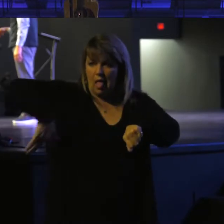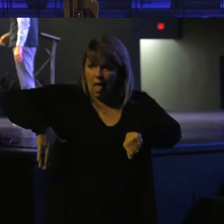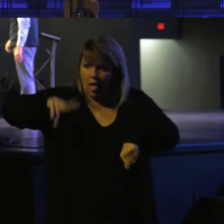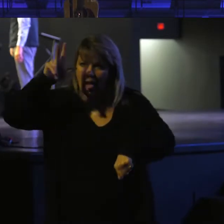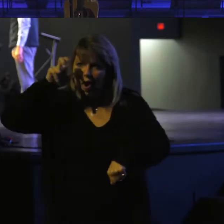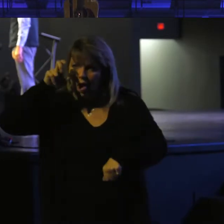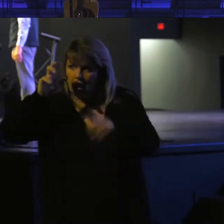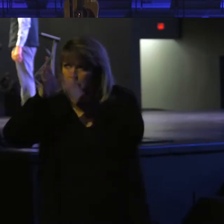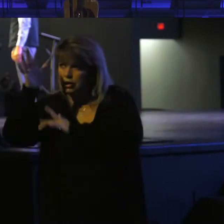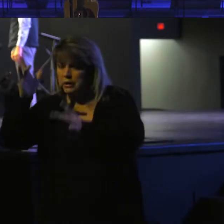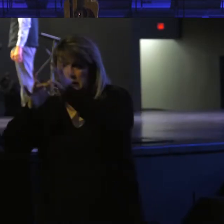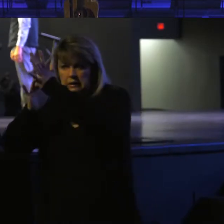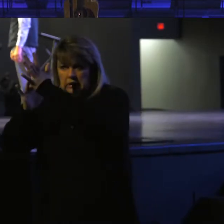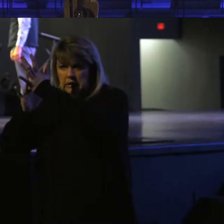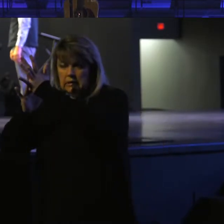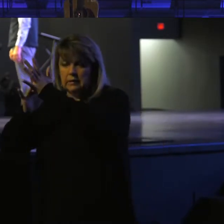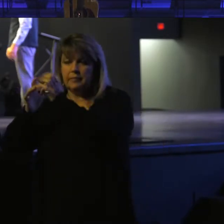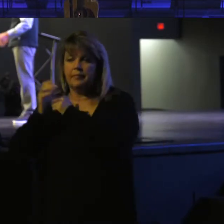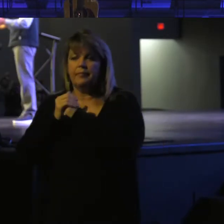hear,